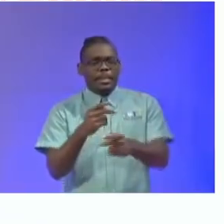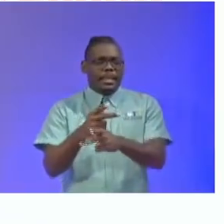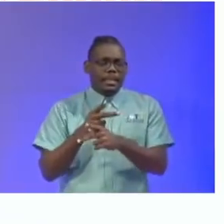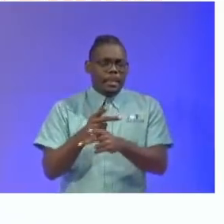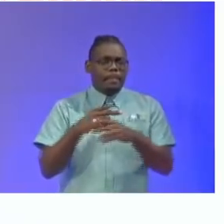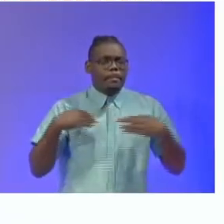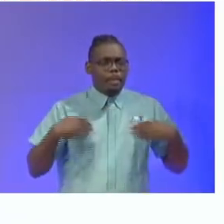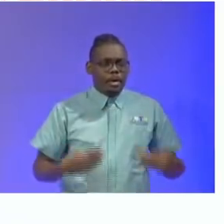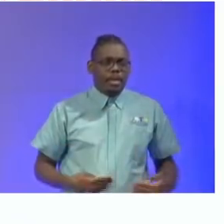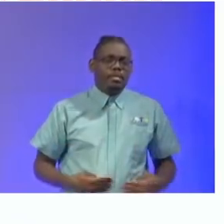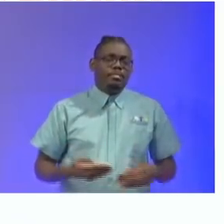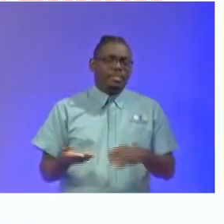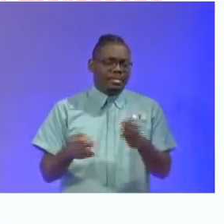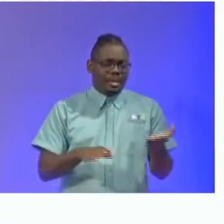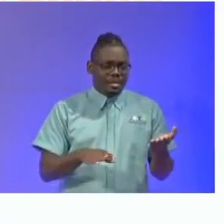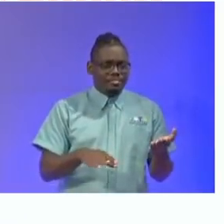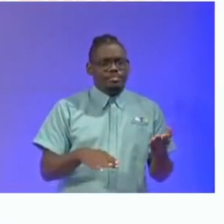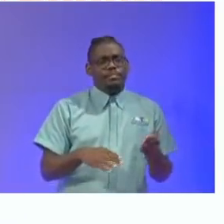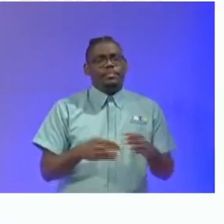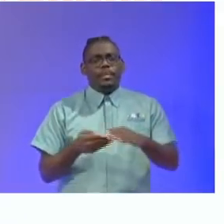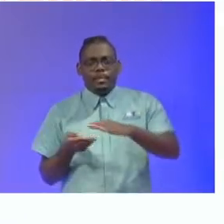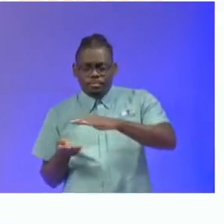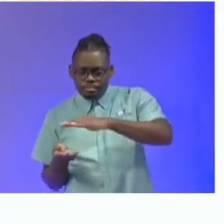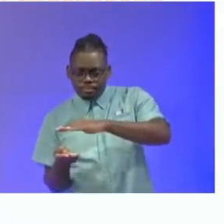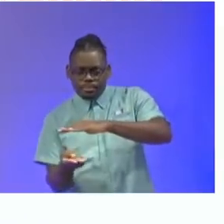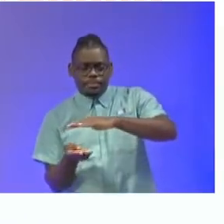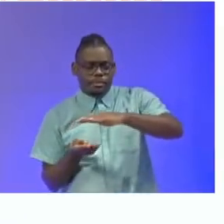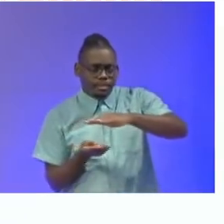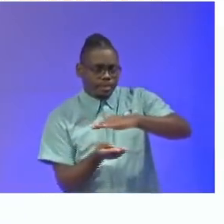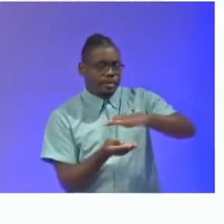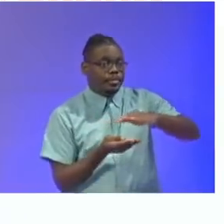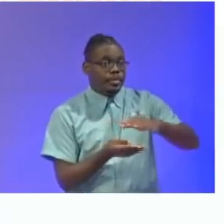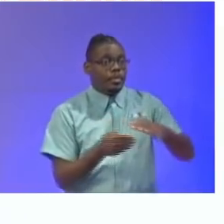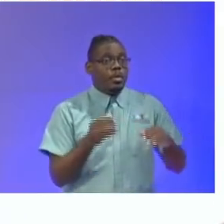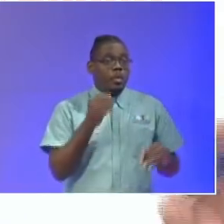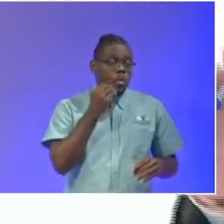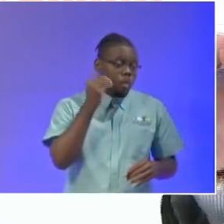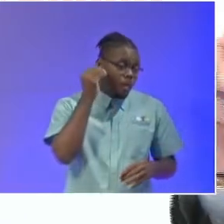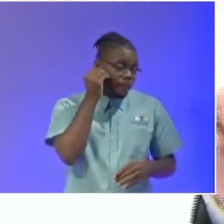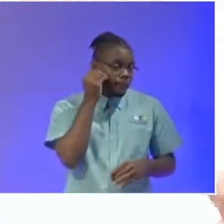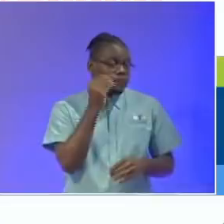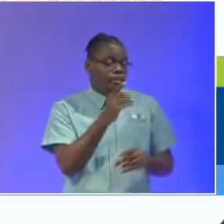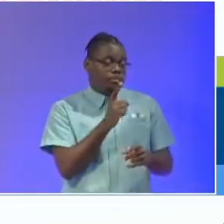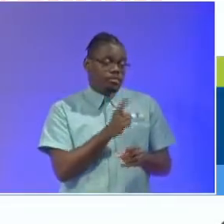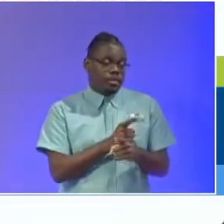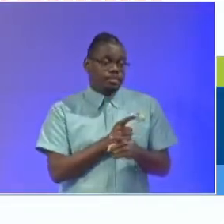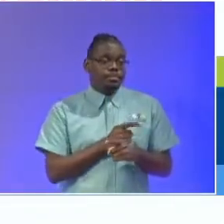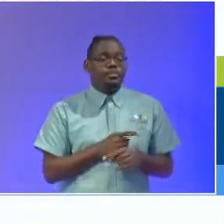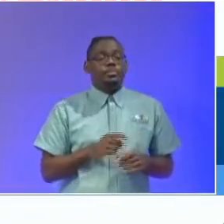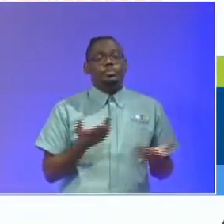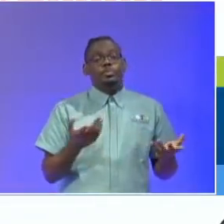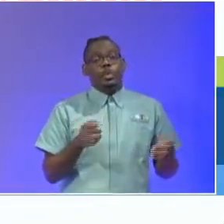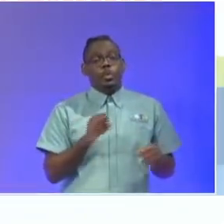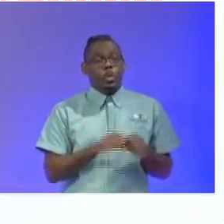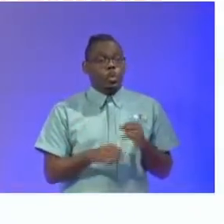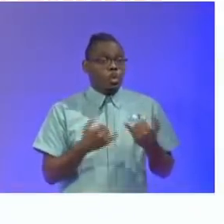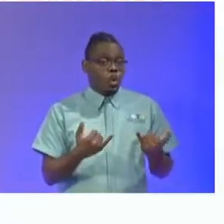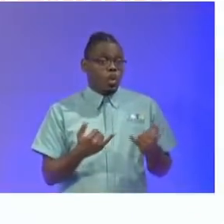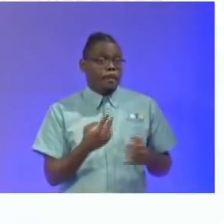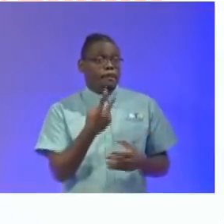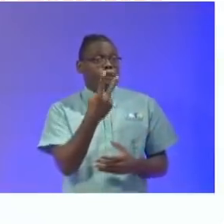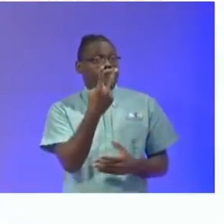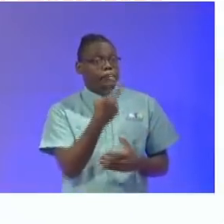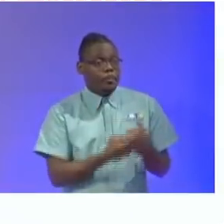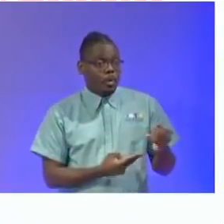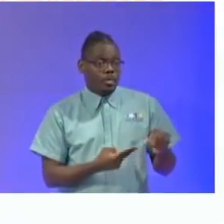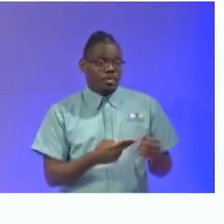both the NCRHA and the Eastern RHA were, as Davlin Thomas would have